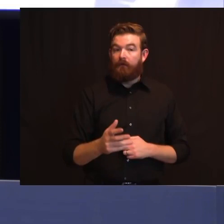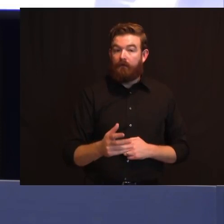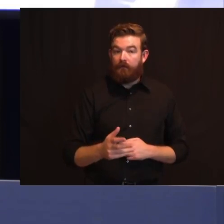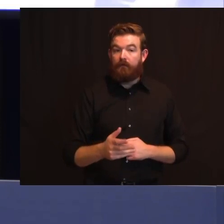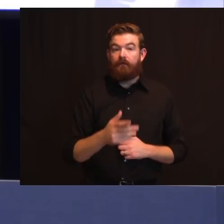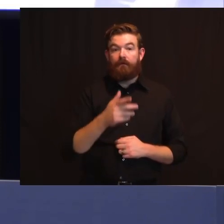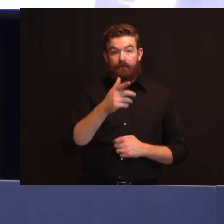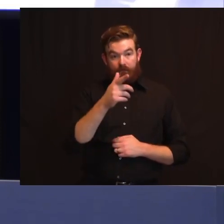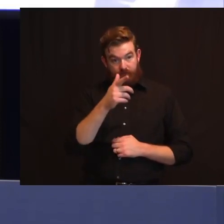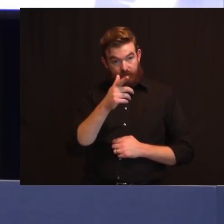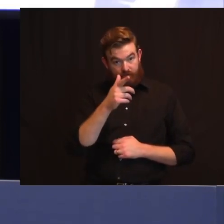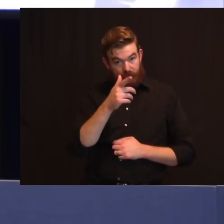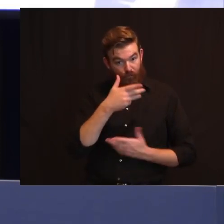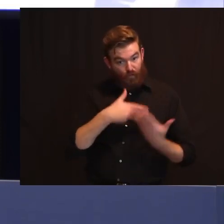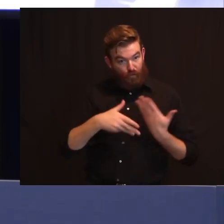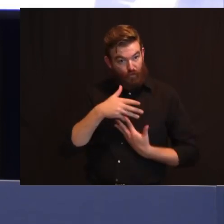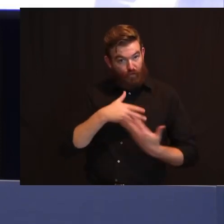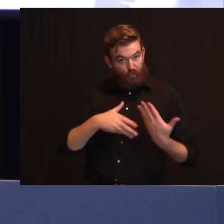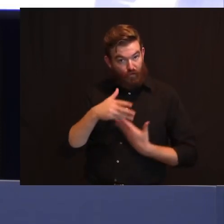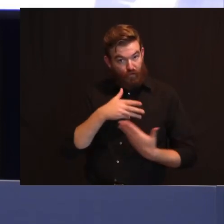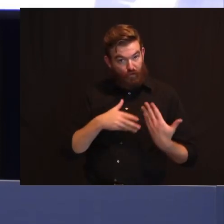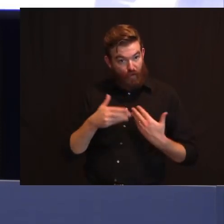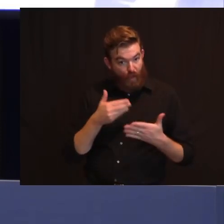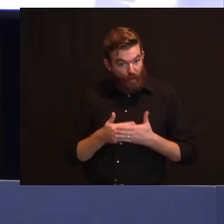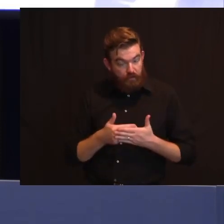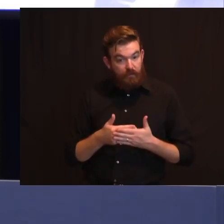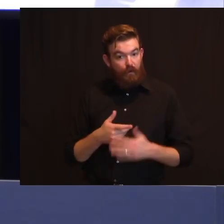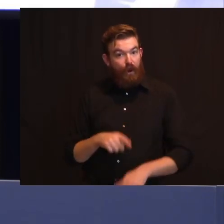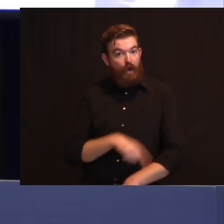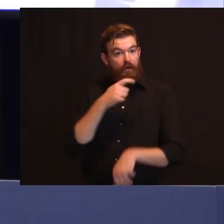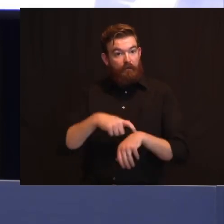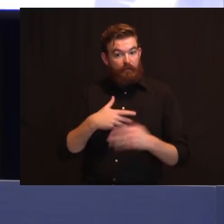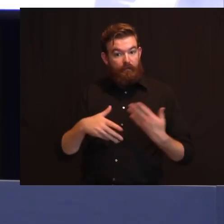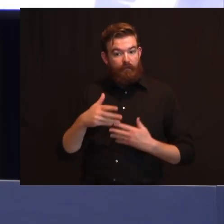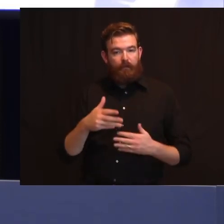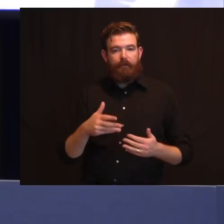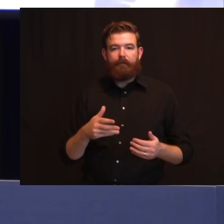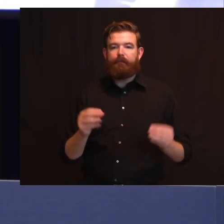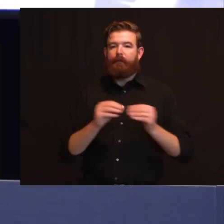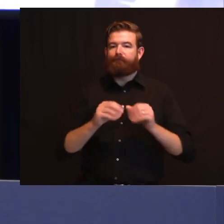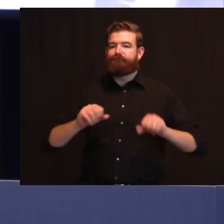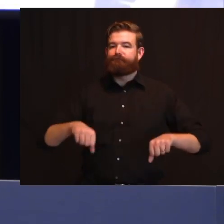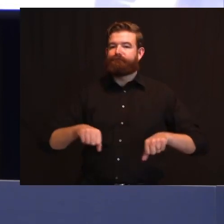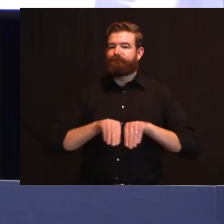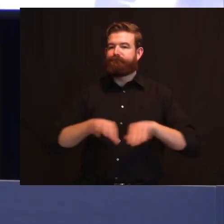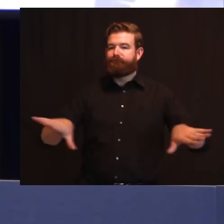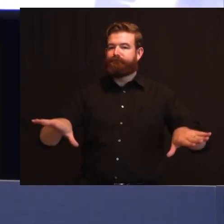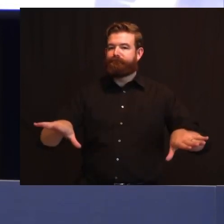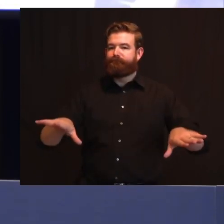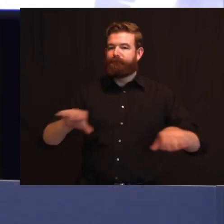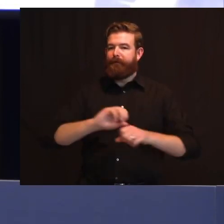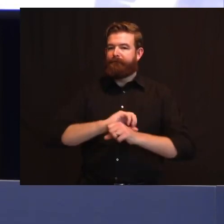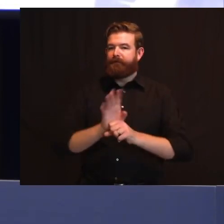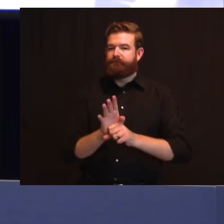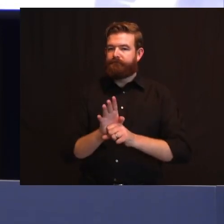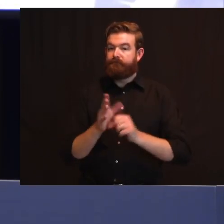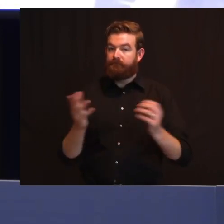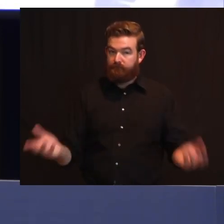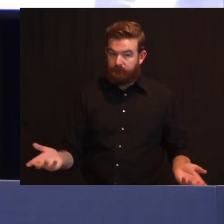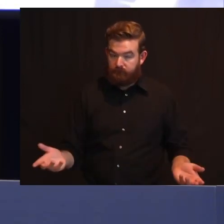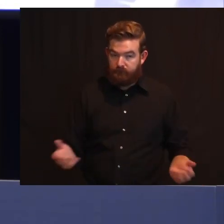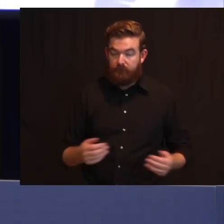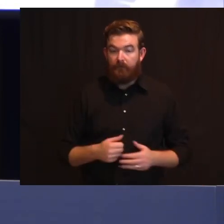that interaction, the higher the risk of COVID-19 spread. As I mentioned, the 14 to 18-year-old group